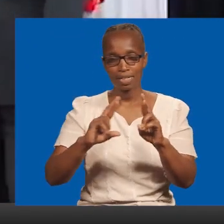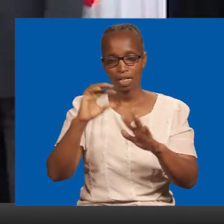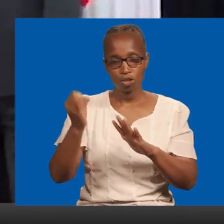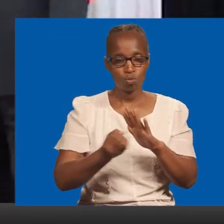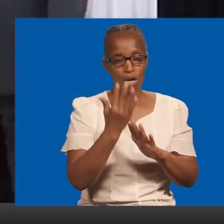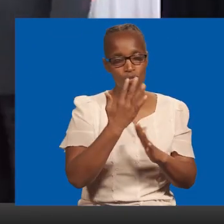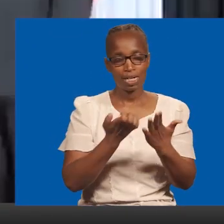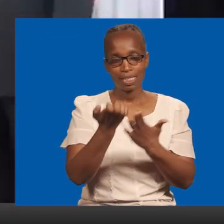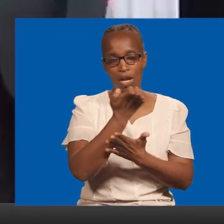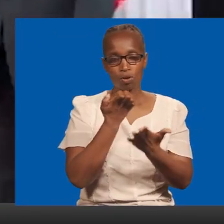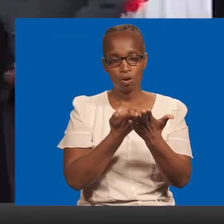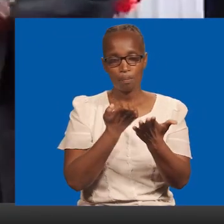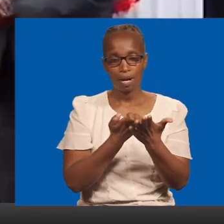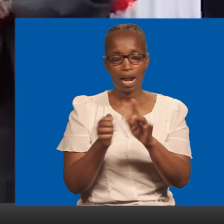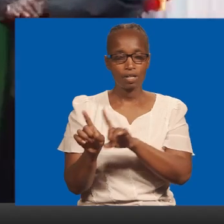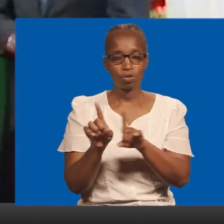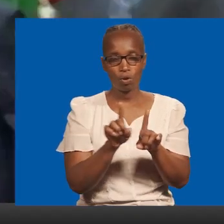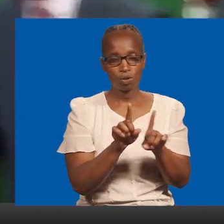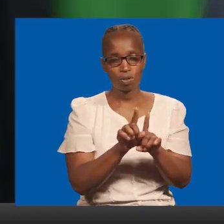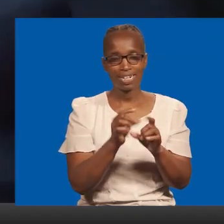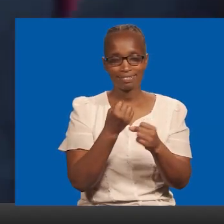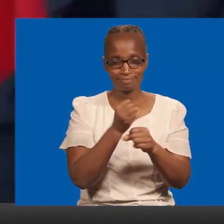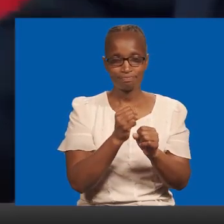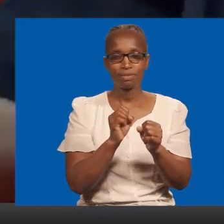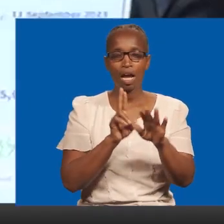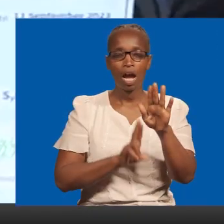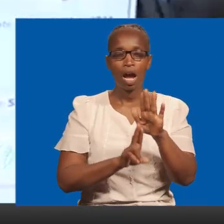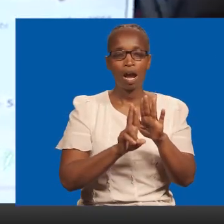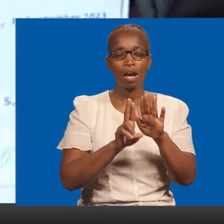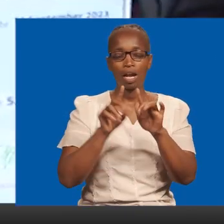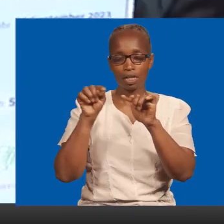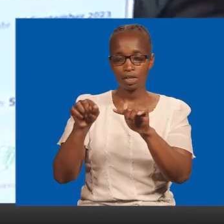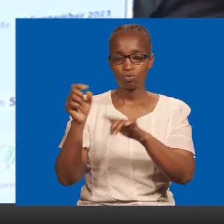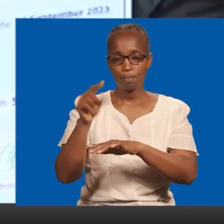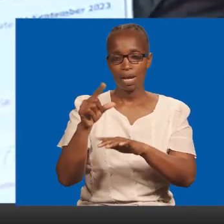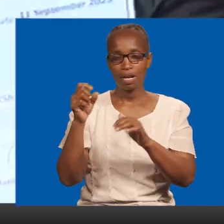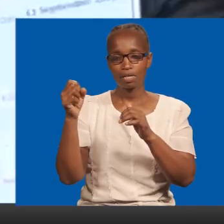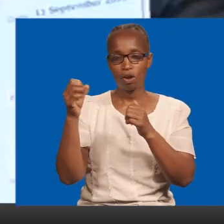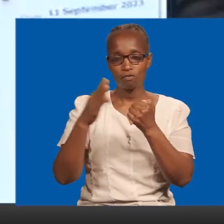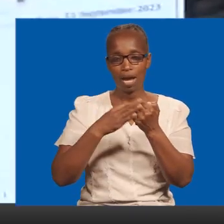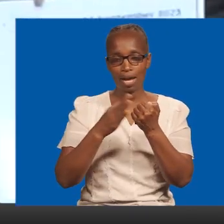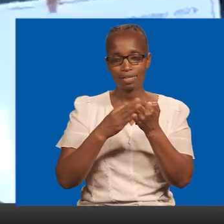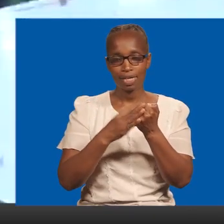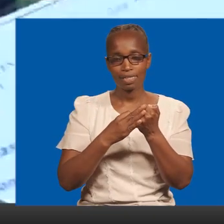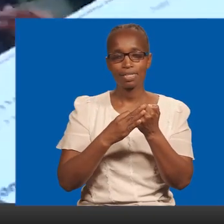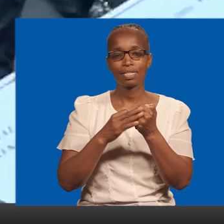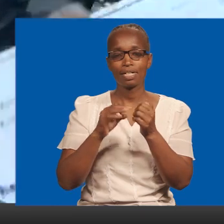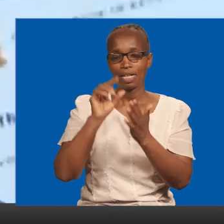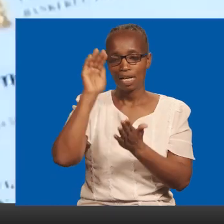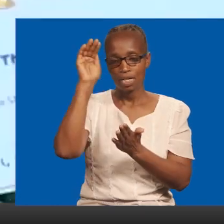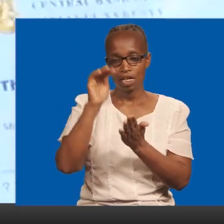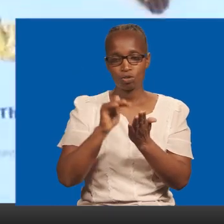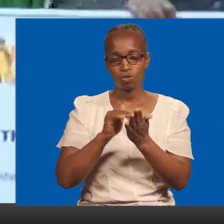uchumi na kuchochea ukuaji, hapa akidokeza kwamba kufikia Agosti mwaka huu mfumuko wa bei ulishuka